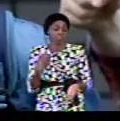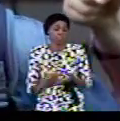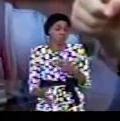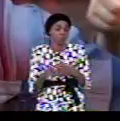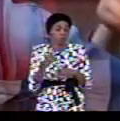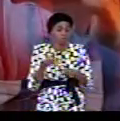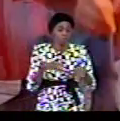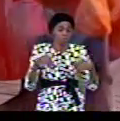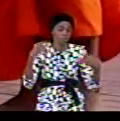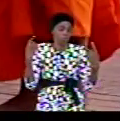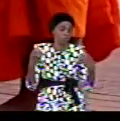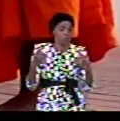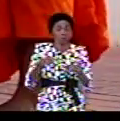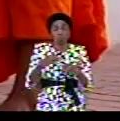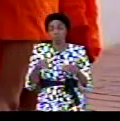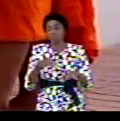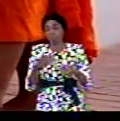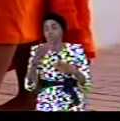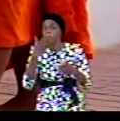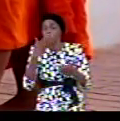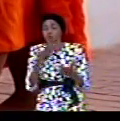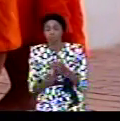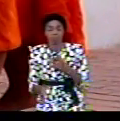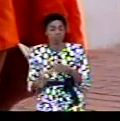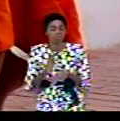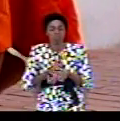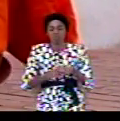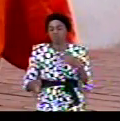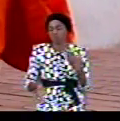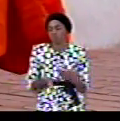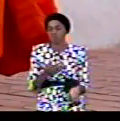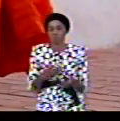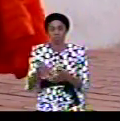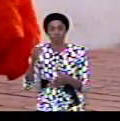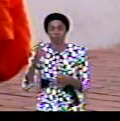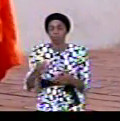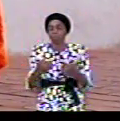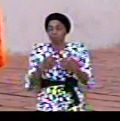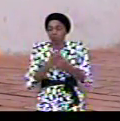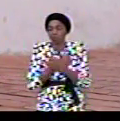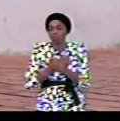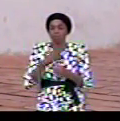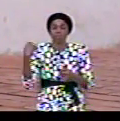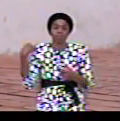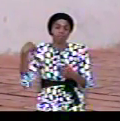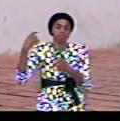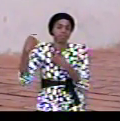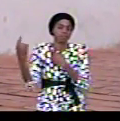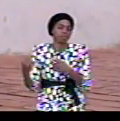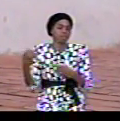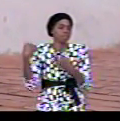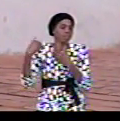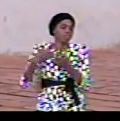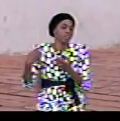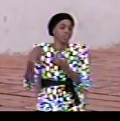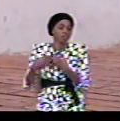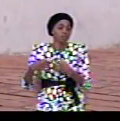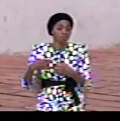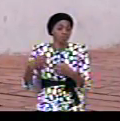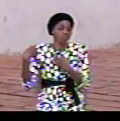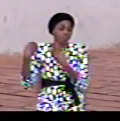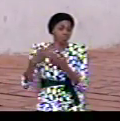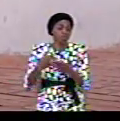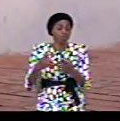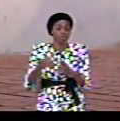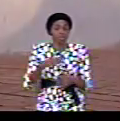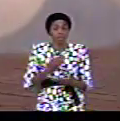evil or they do good, it doesn't matter, that God had loved them from all eternity, even before they were born, and now that they are born,